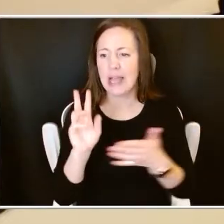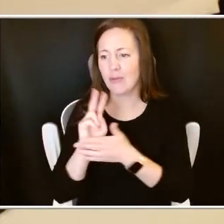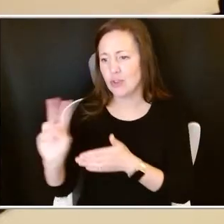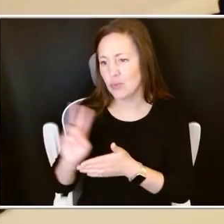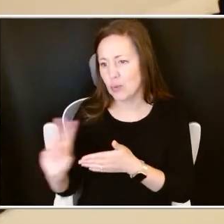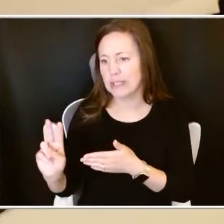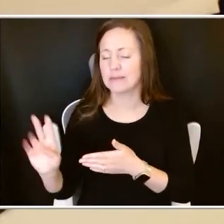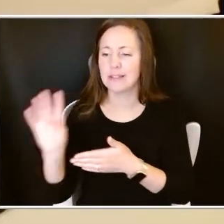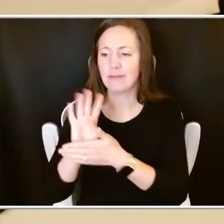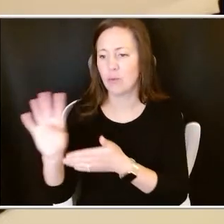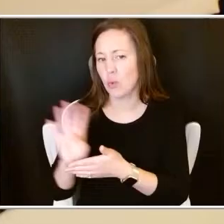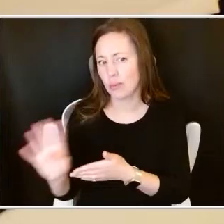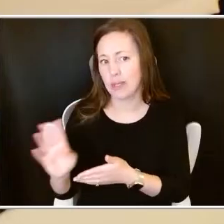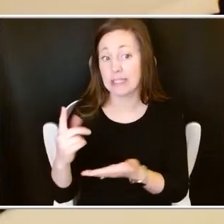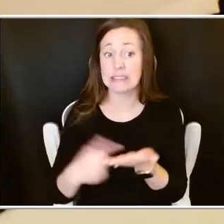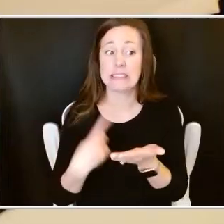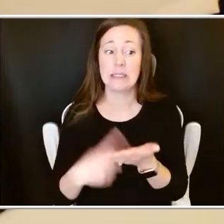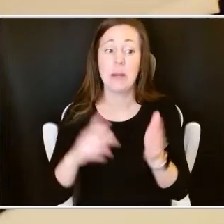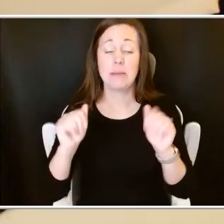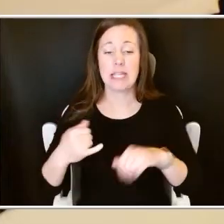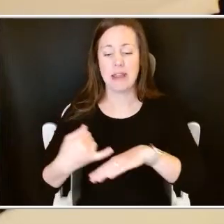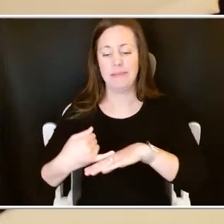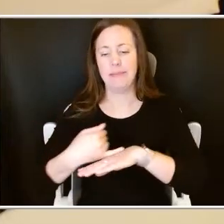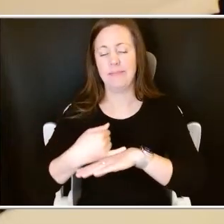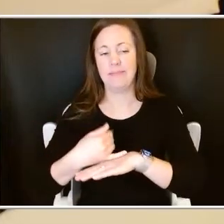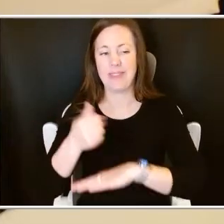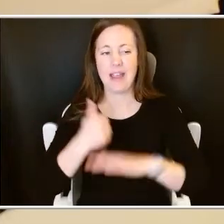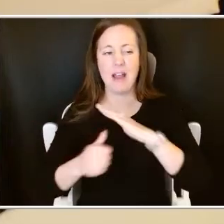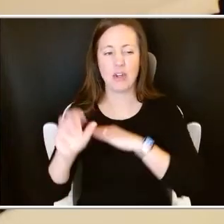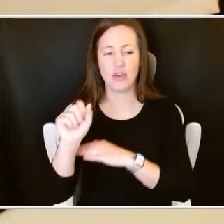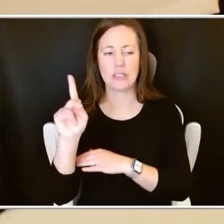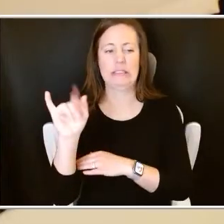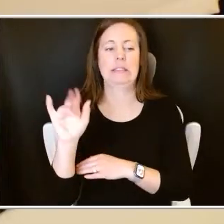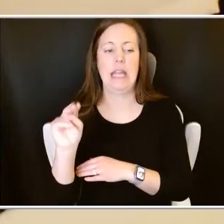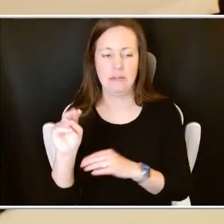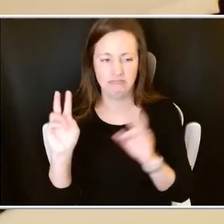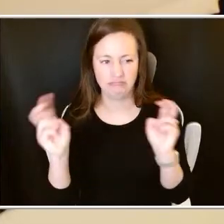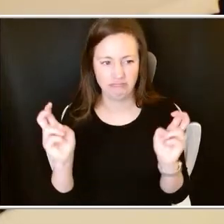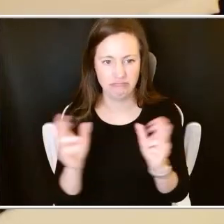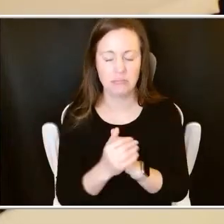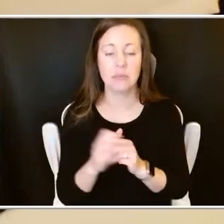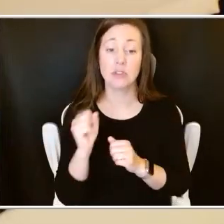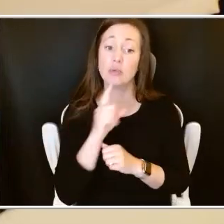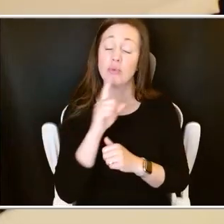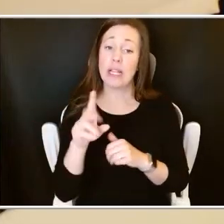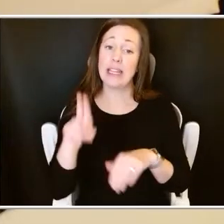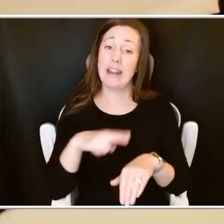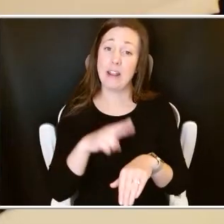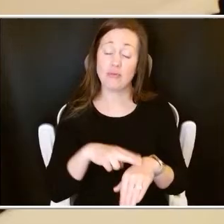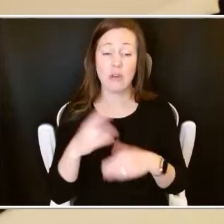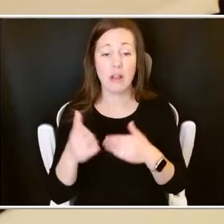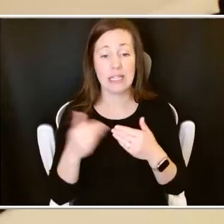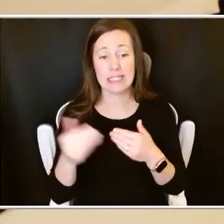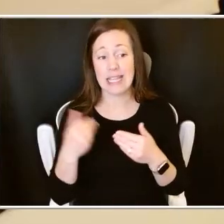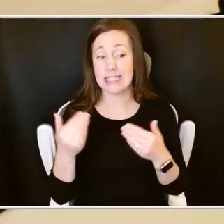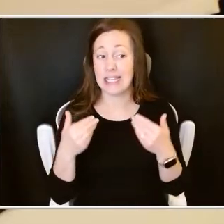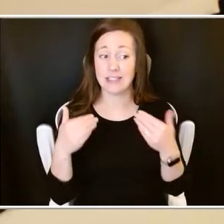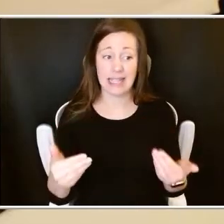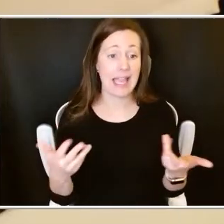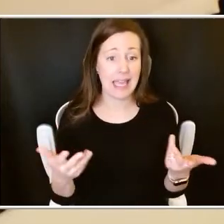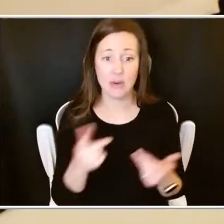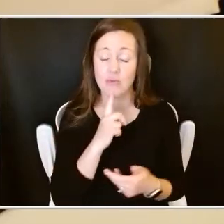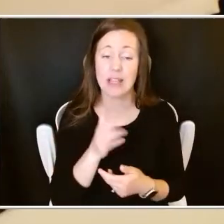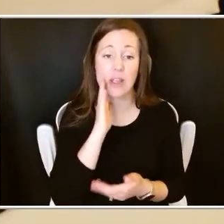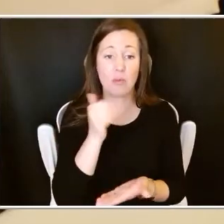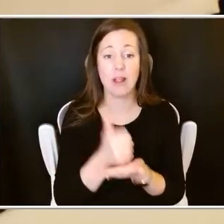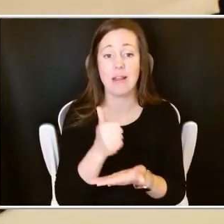some of them can be given under the skin. So very, very easy treatment, and it's a natural treatment. It helps your own immune system attack the